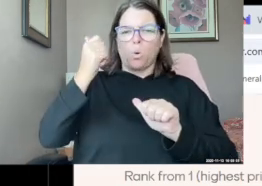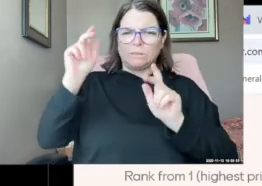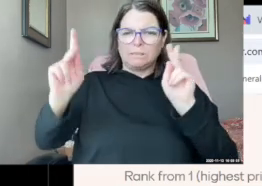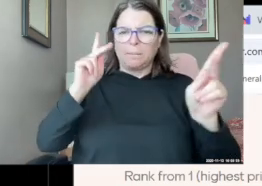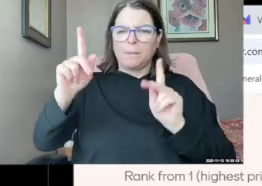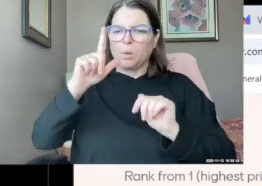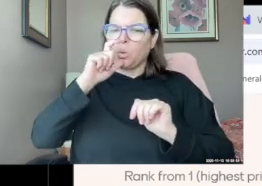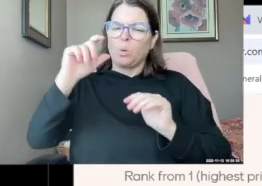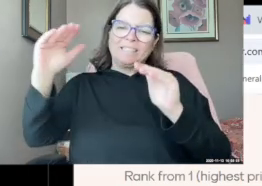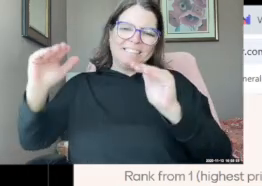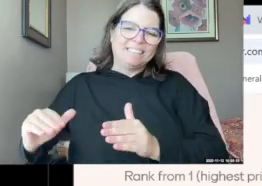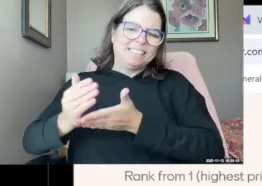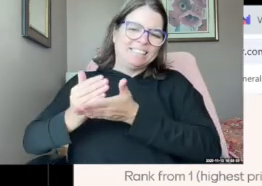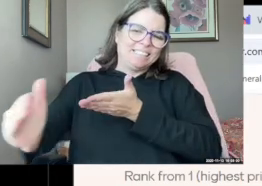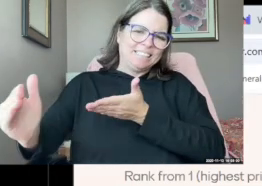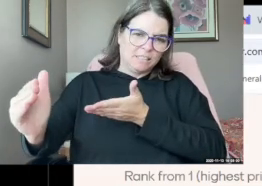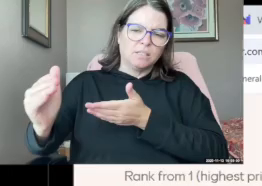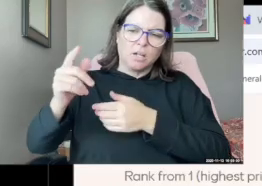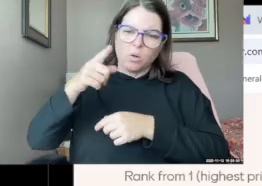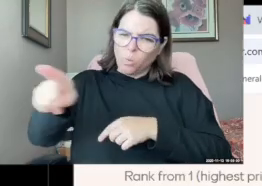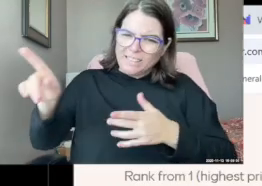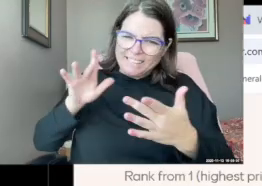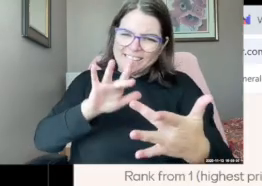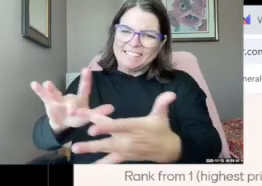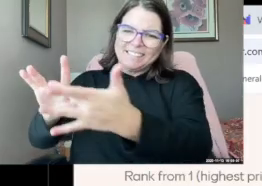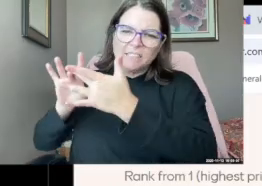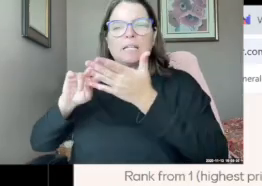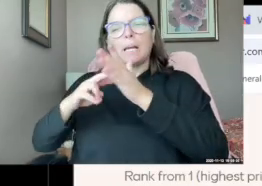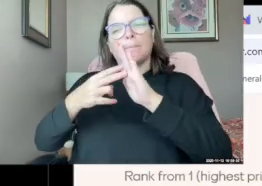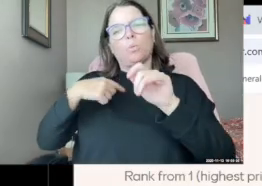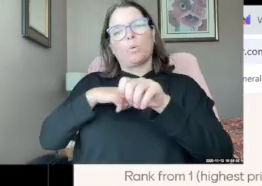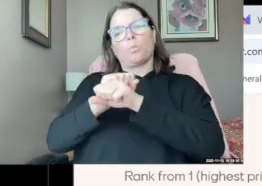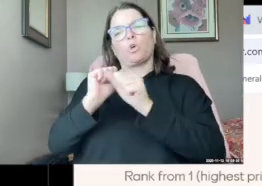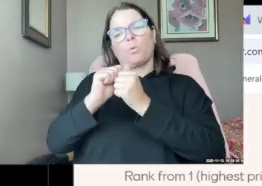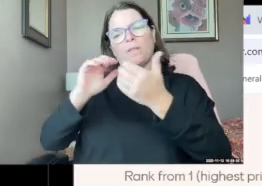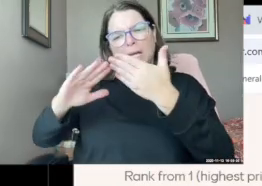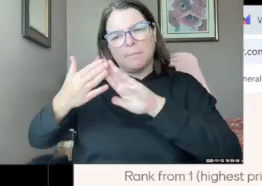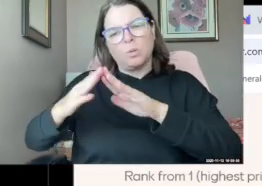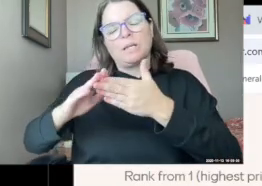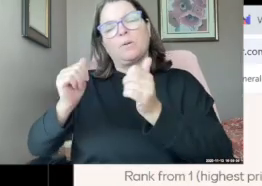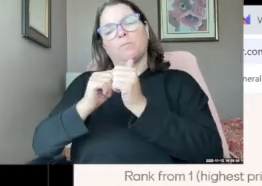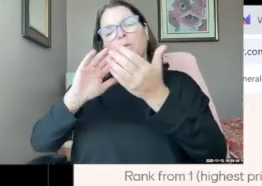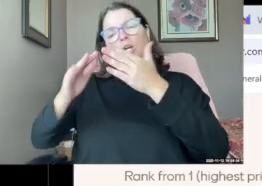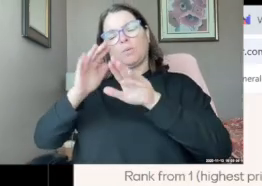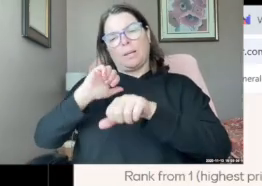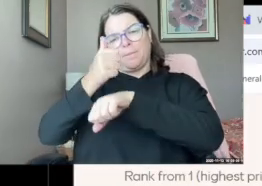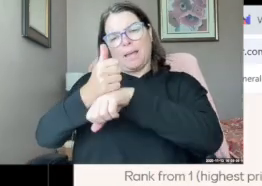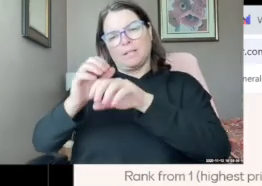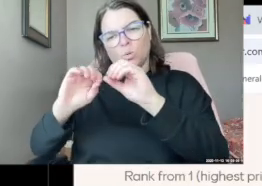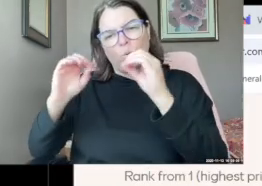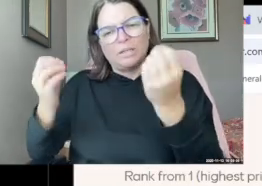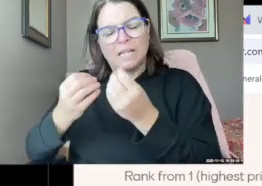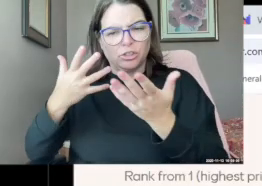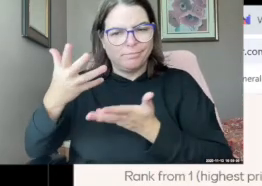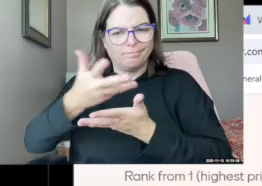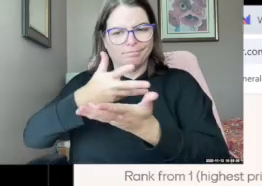sure that we are reaching the most disadvantaged folks. And that means really working with the